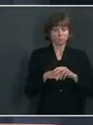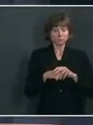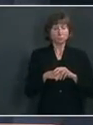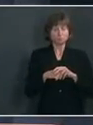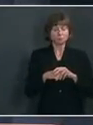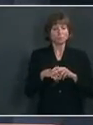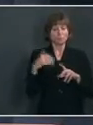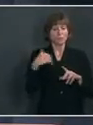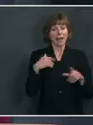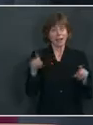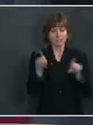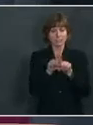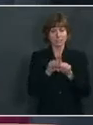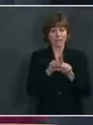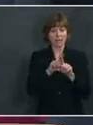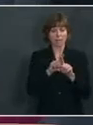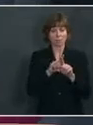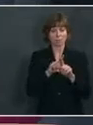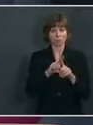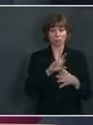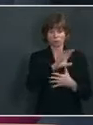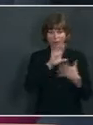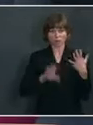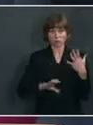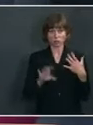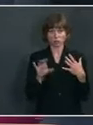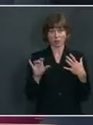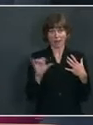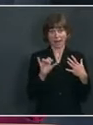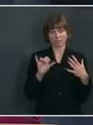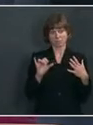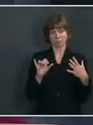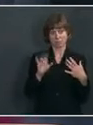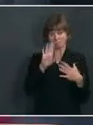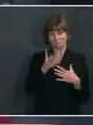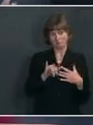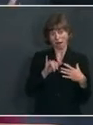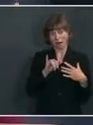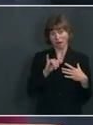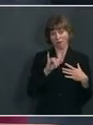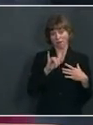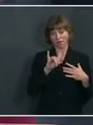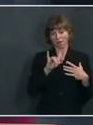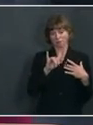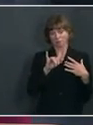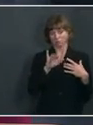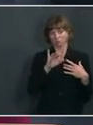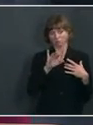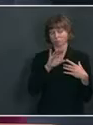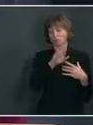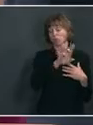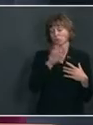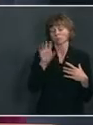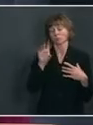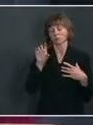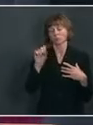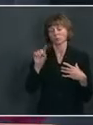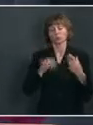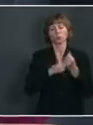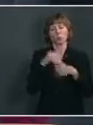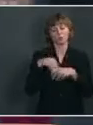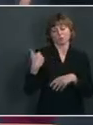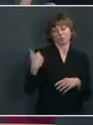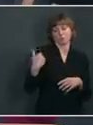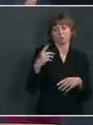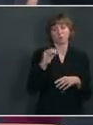have the same criteria as the package that received broad bipartisan support in December, right? So approximately the $1,400 checks would go to